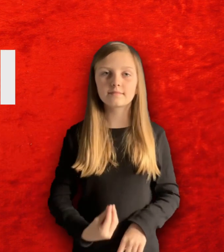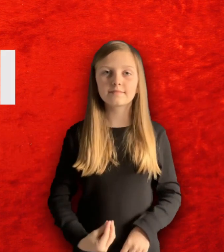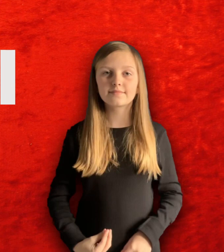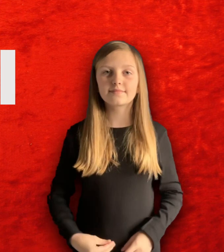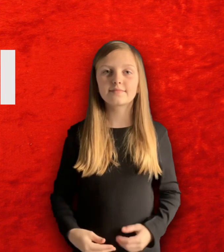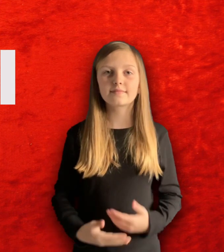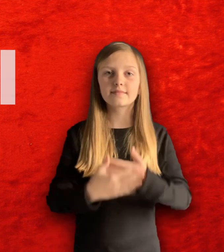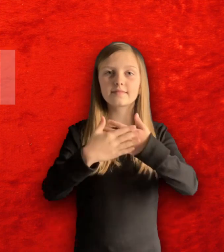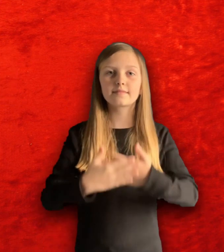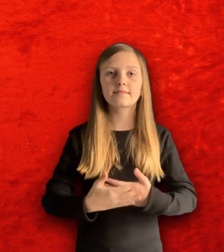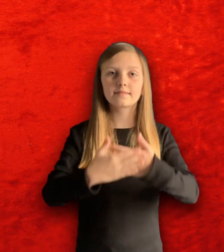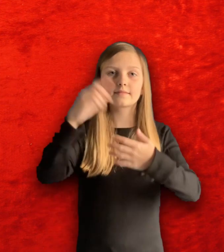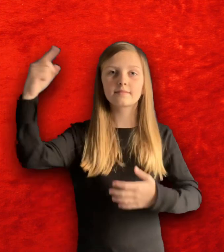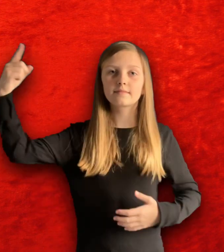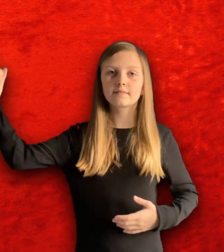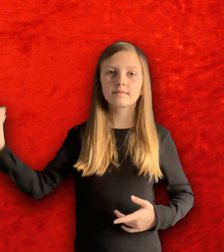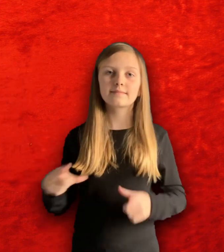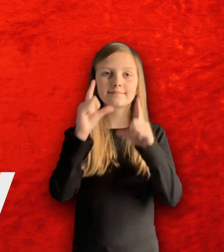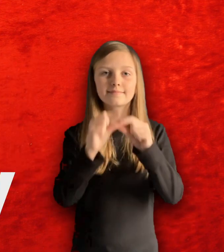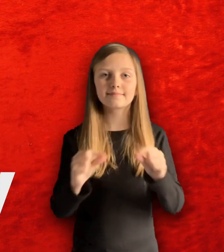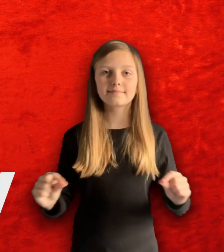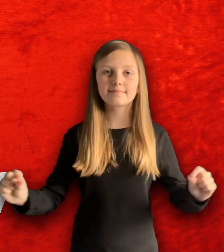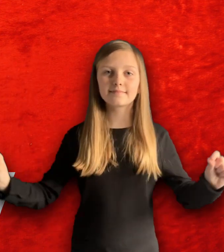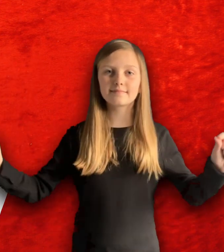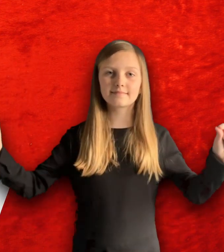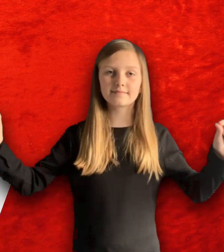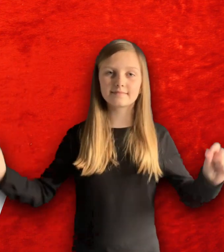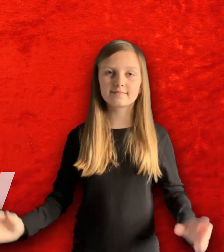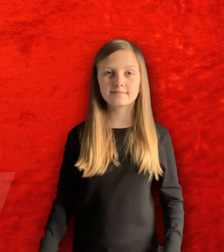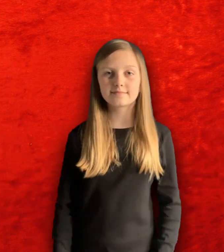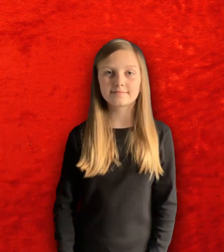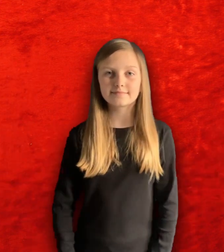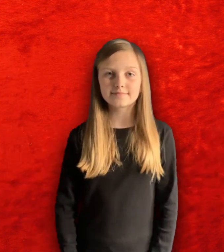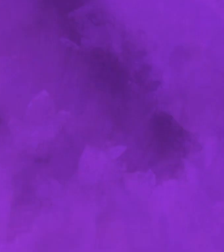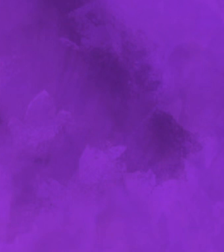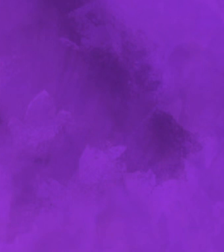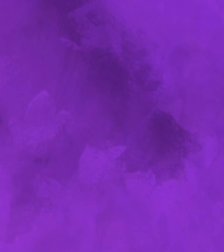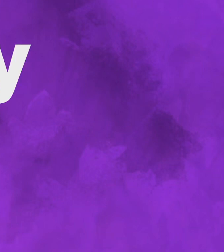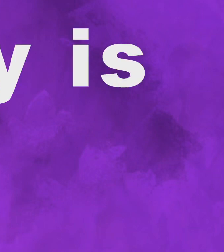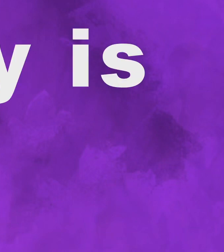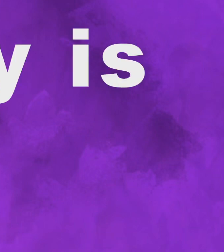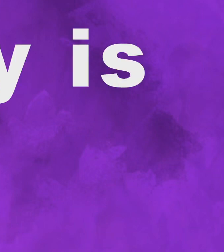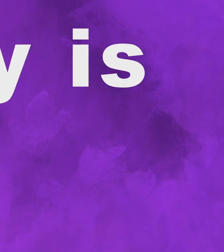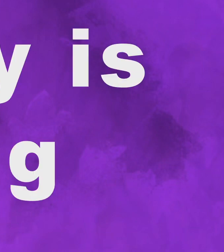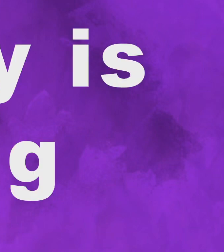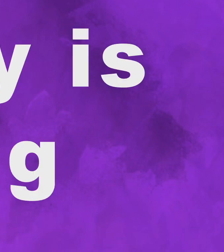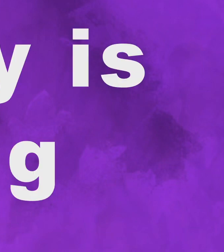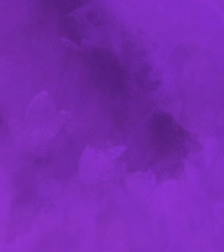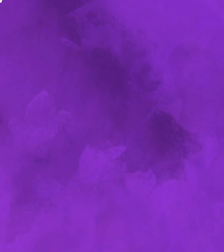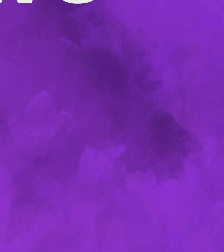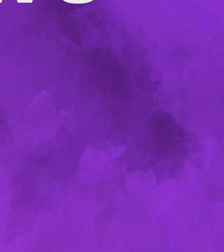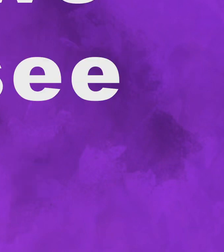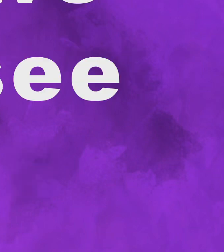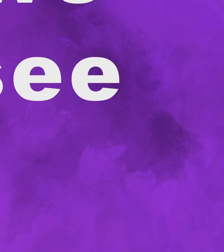one song, together sing in harmony And as the day is ending